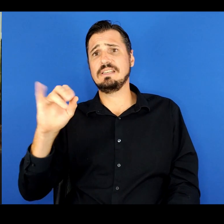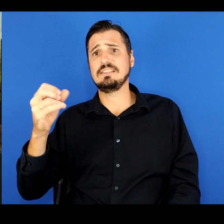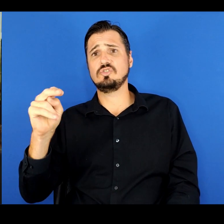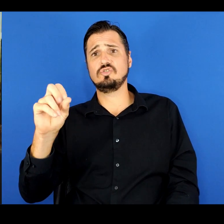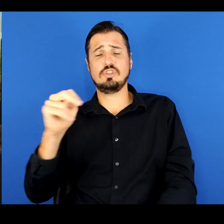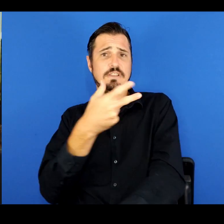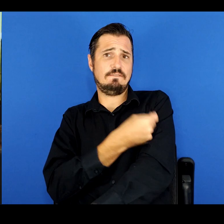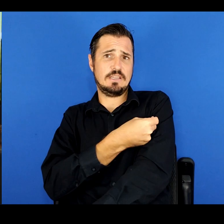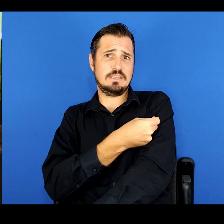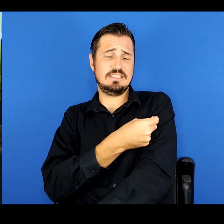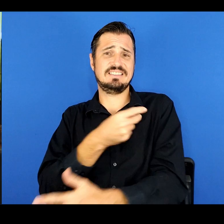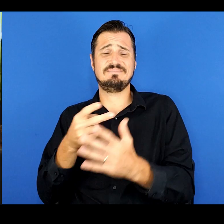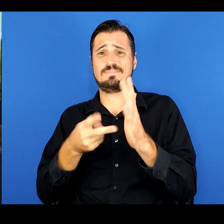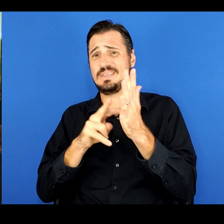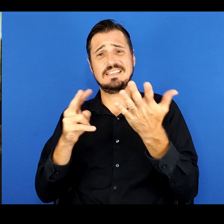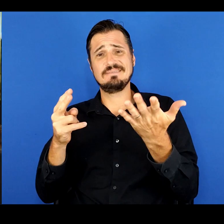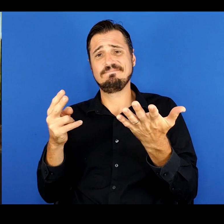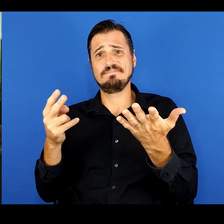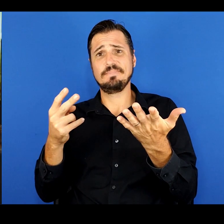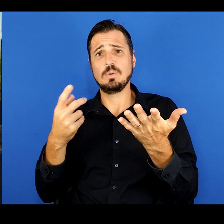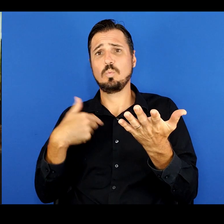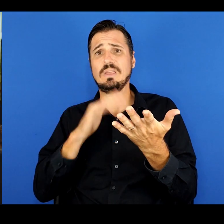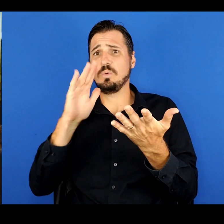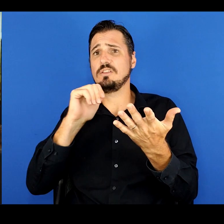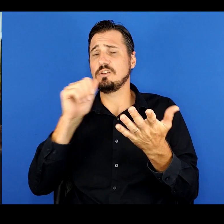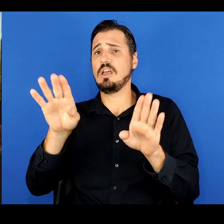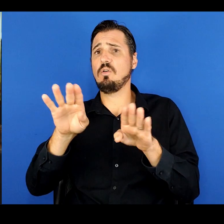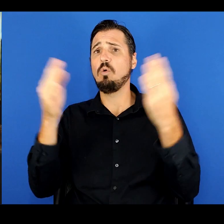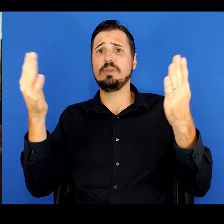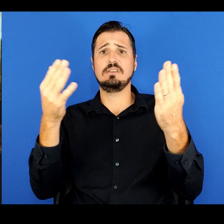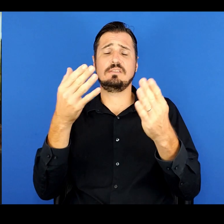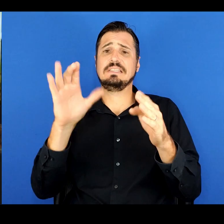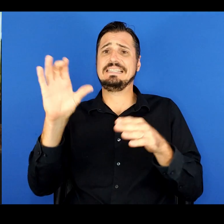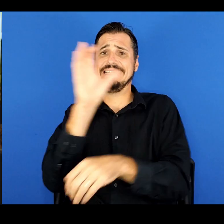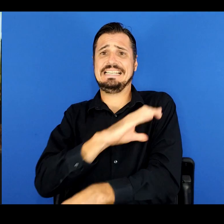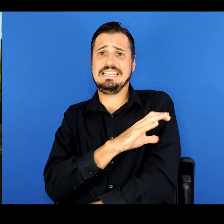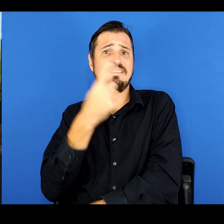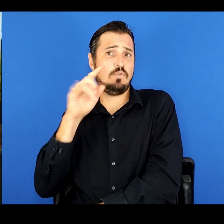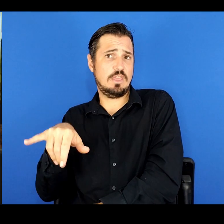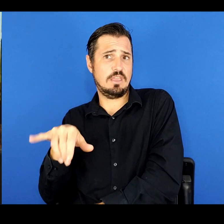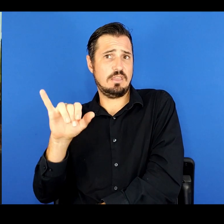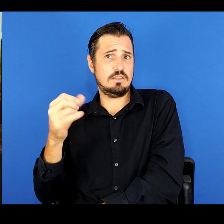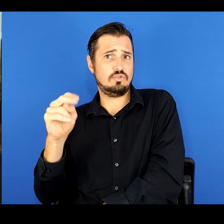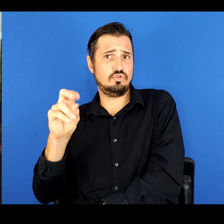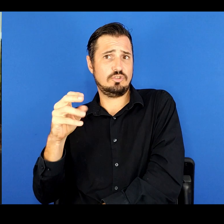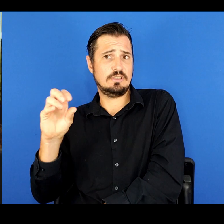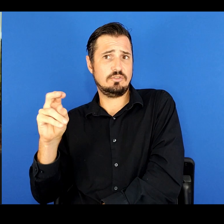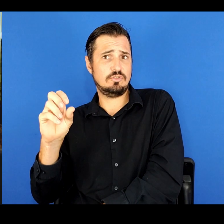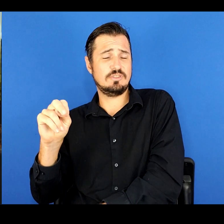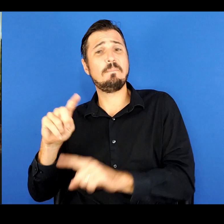time. However, we will be distributing vaccine to other vaccine providers, and some of the participating